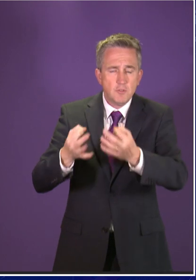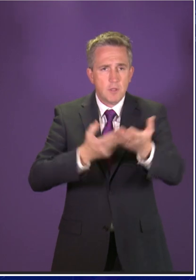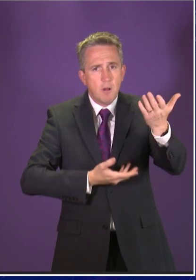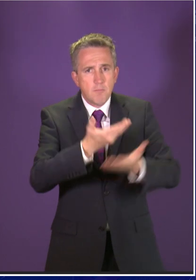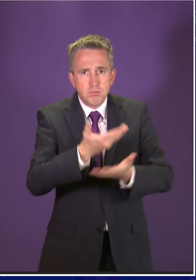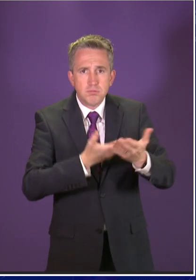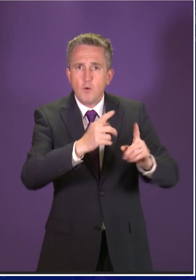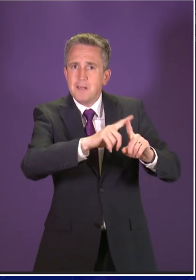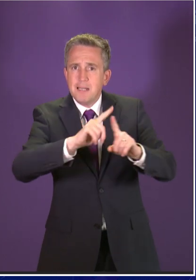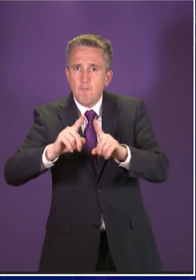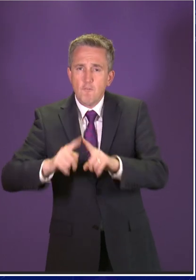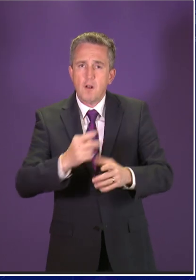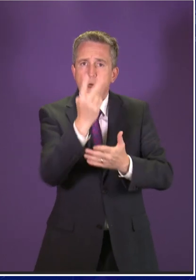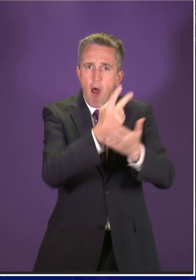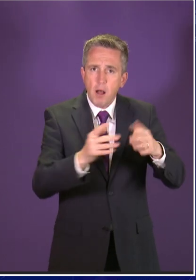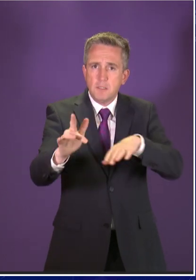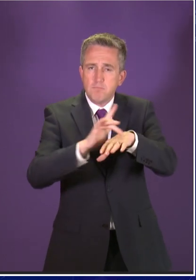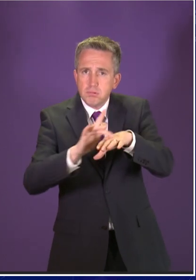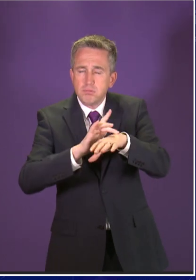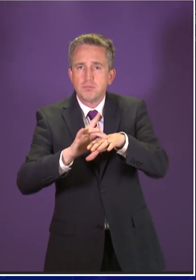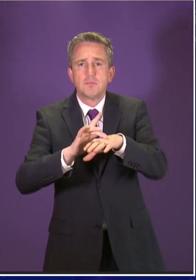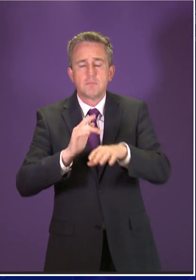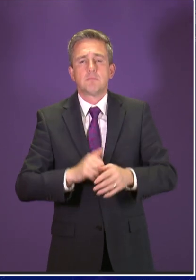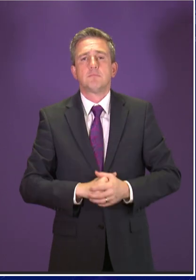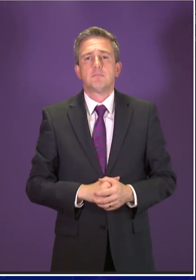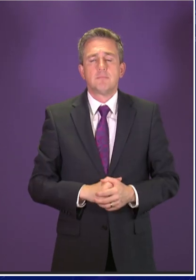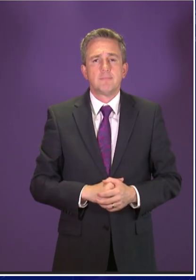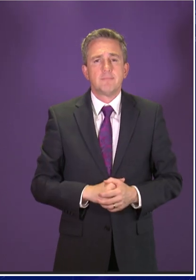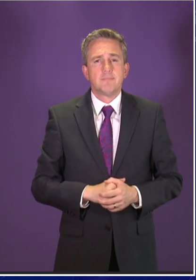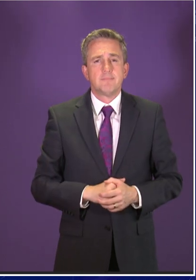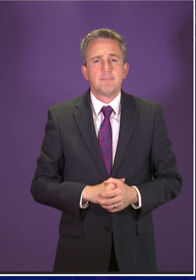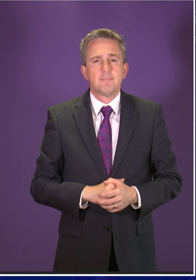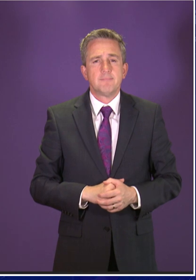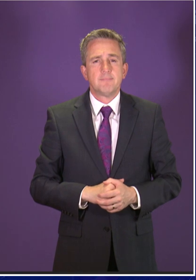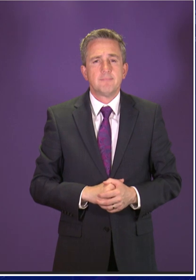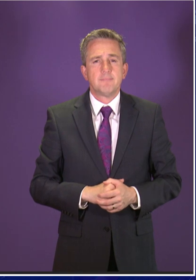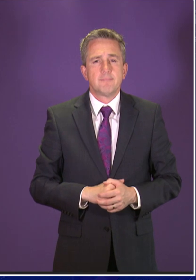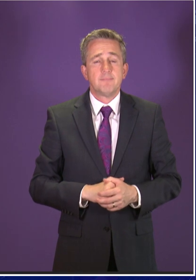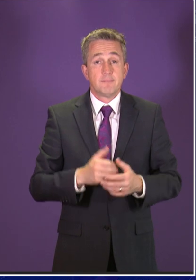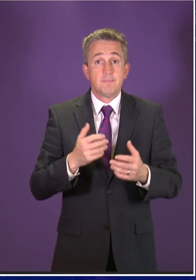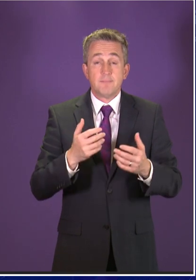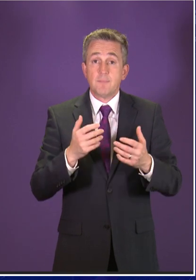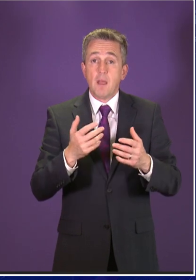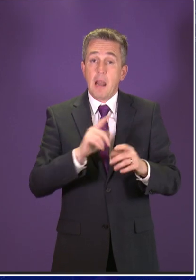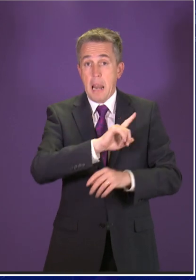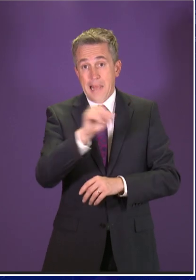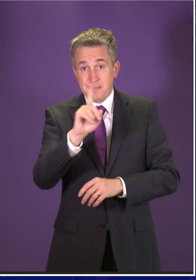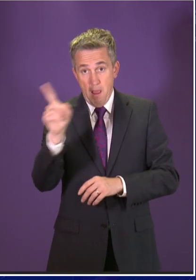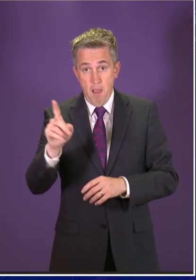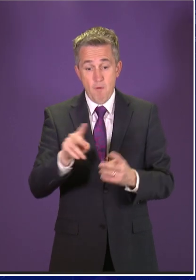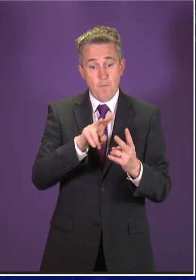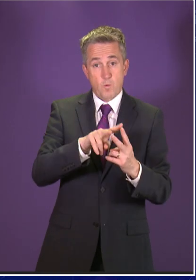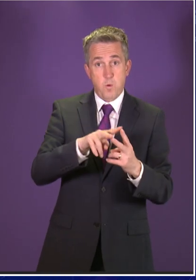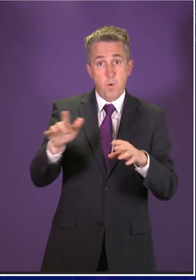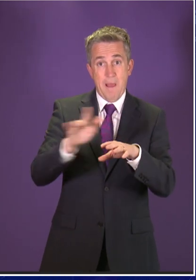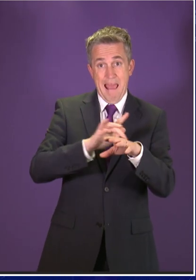ambitious alliances of artists and cultural professionals. As you will see and hear from actors Poo Kun Chin and